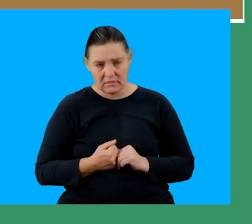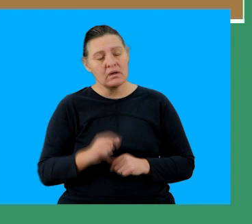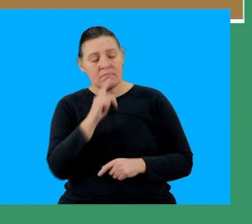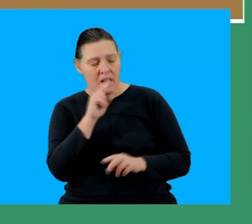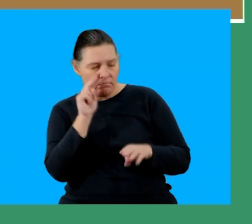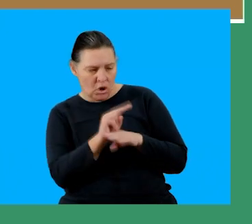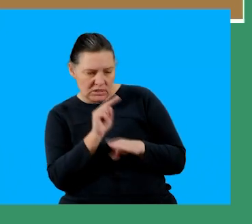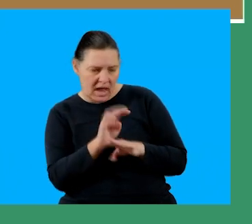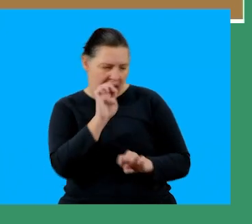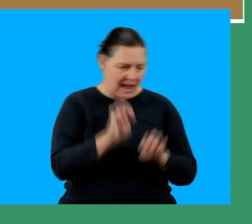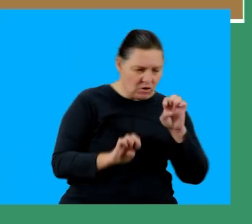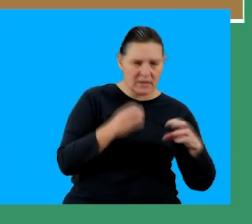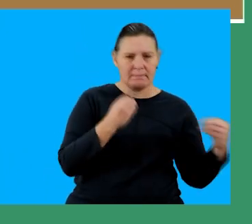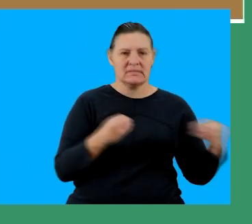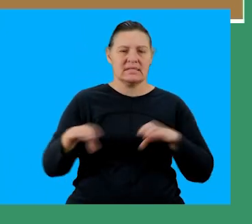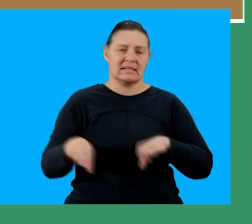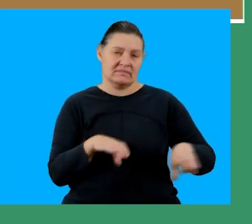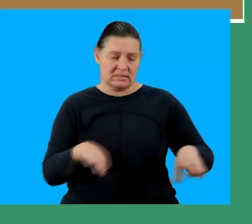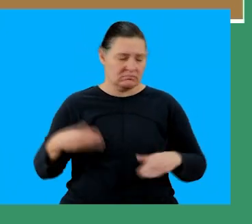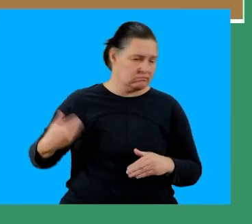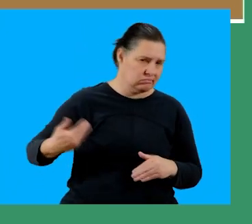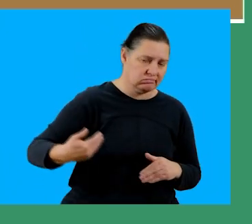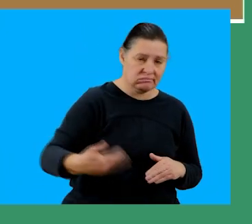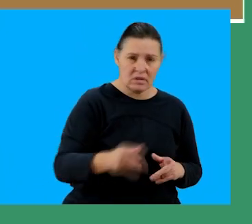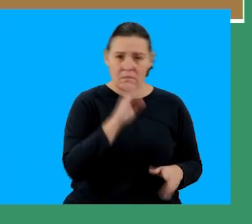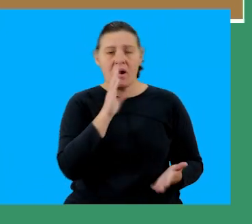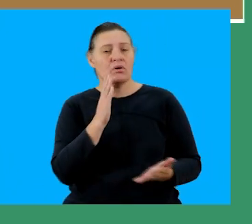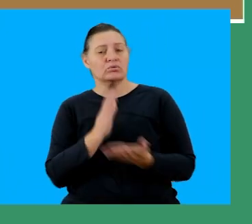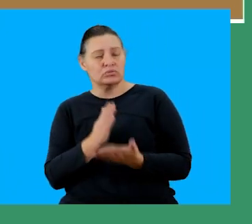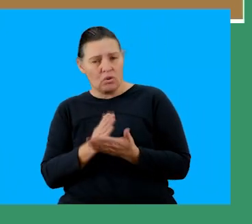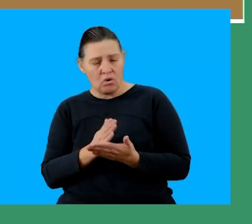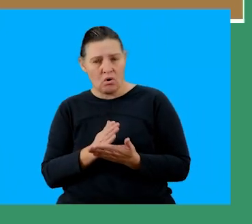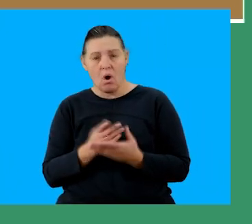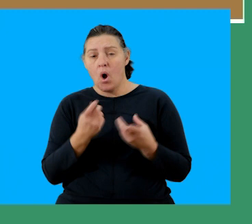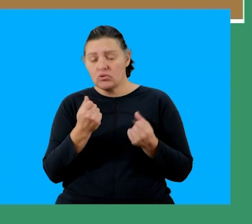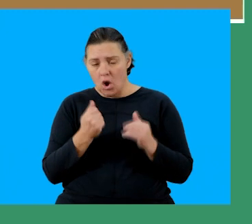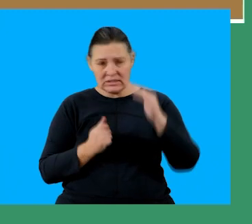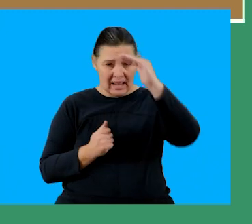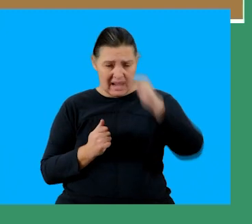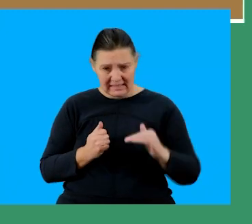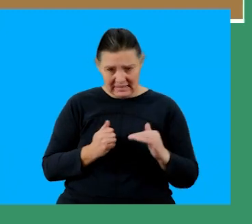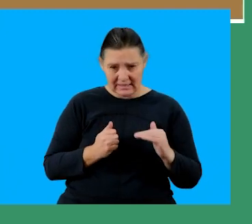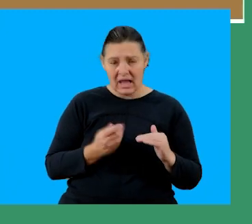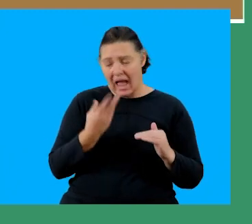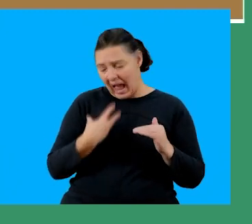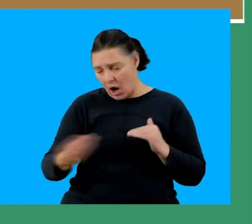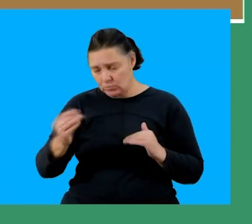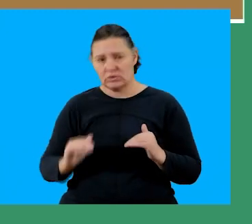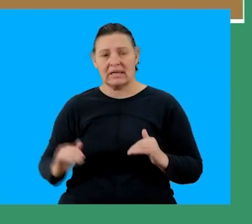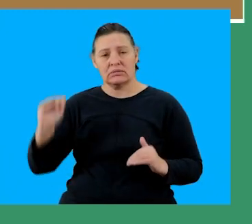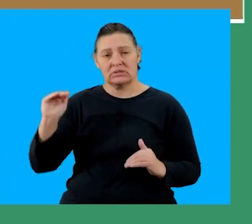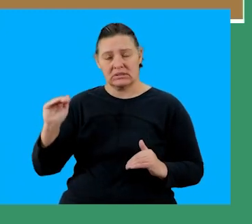constantly monitored and evaluated business activities. He also ensured that costs are decreased and